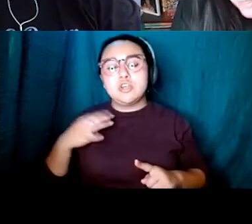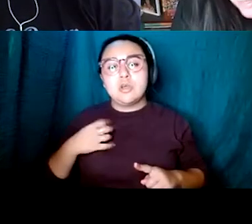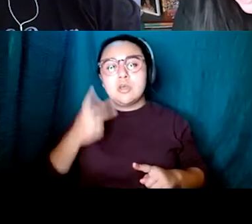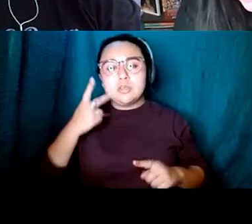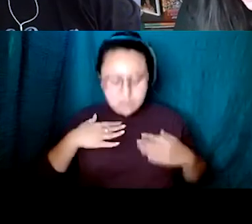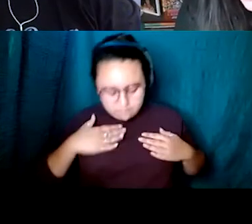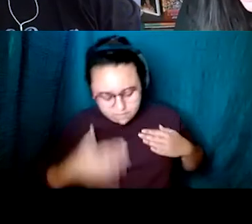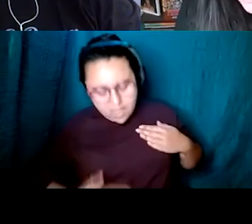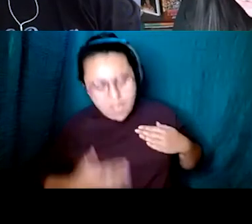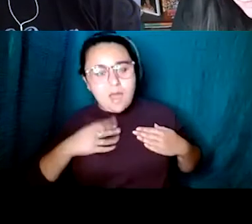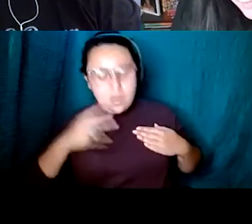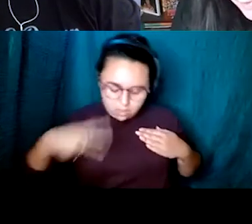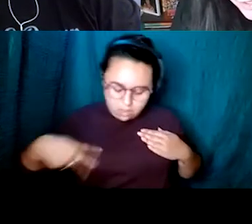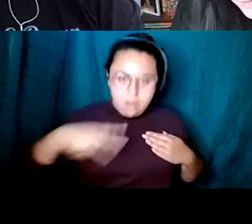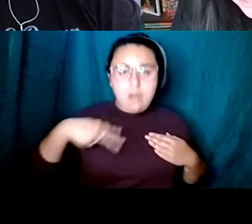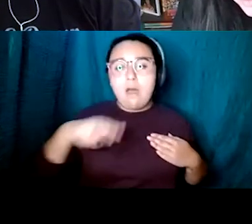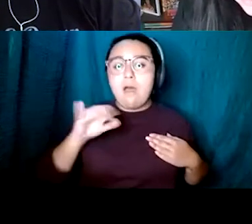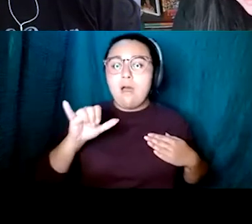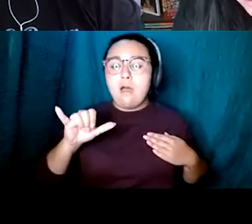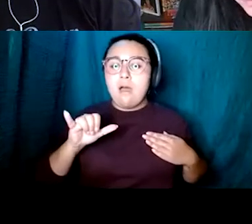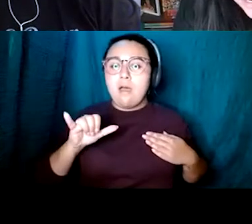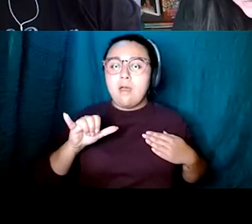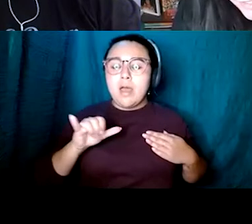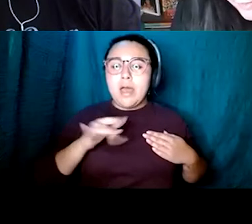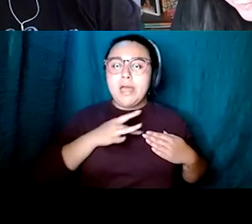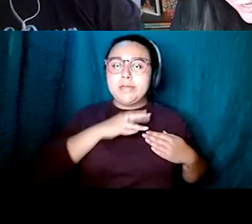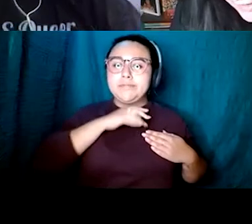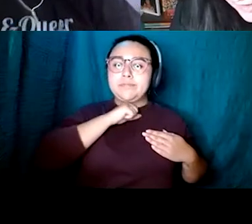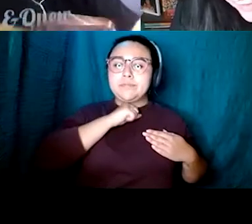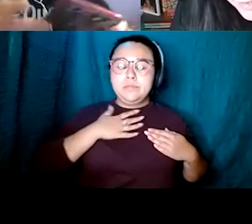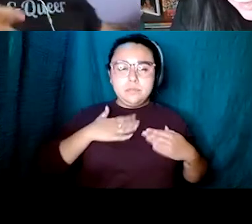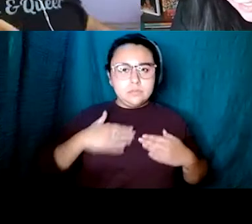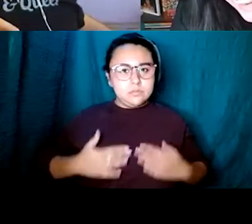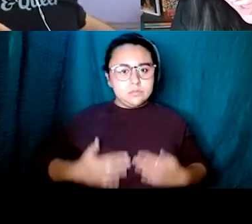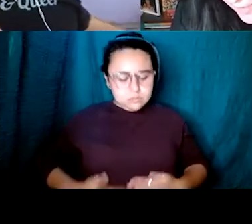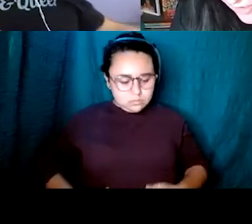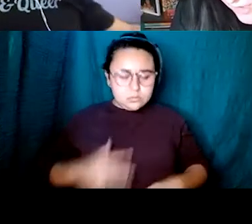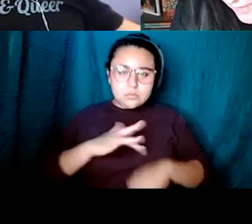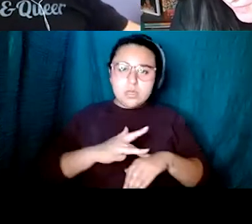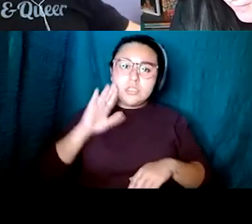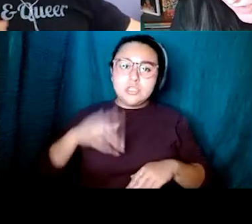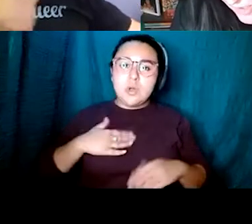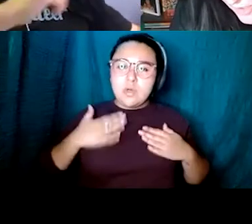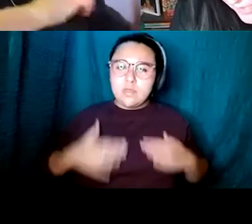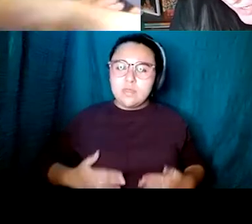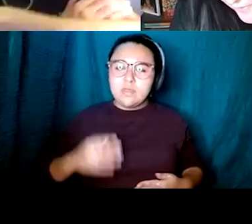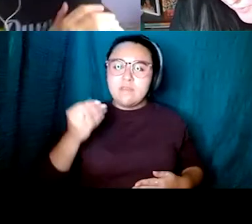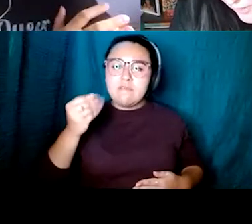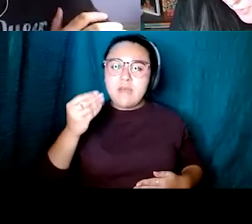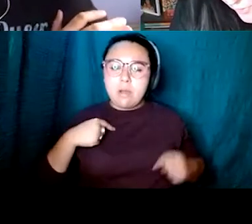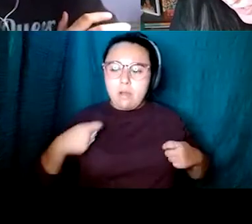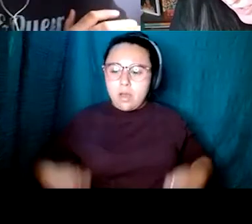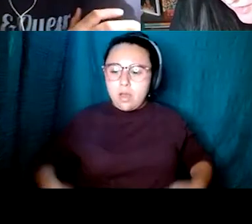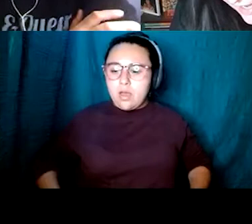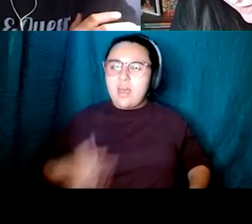flattened chest in the mirror. My breath caught in my throat as I ran my hands down the flattened surface, the tight fabric squeezing my ribs, but I had never felt